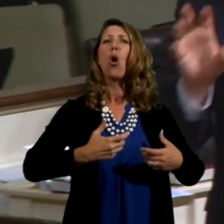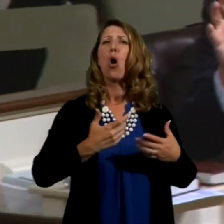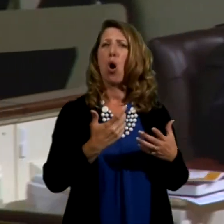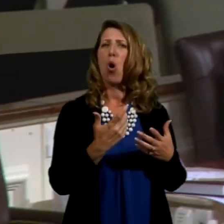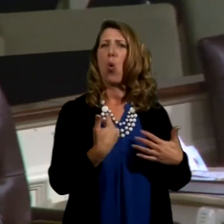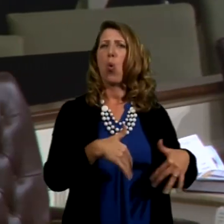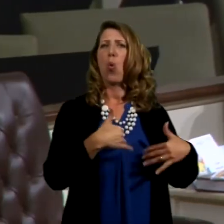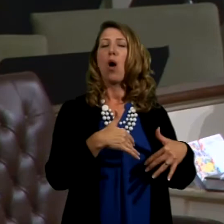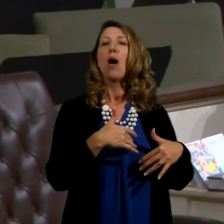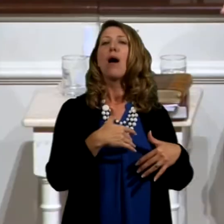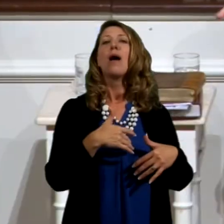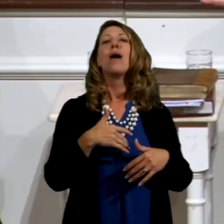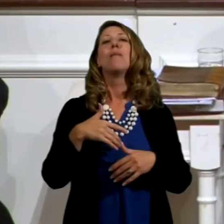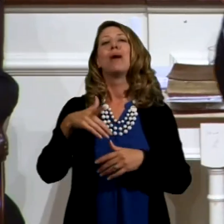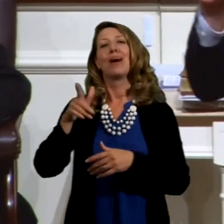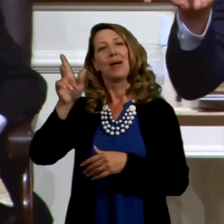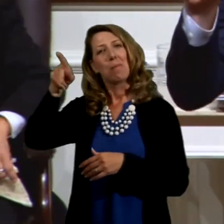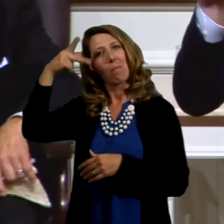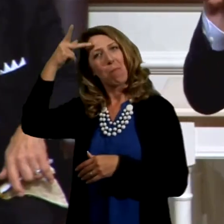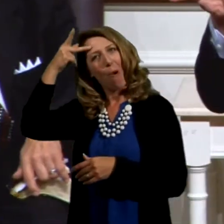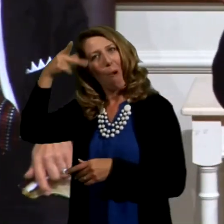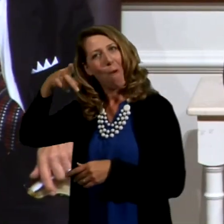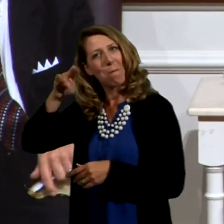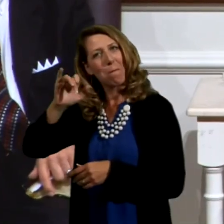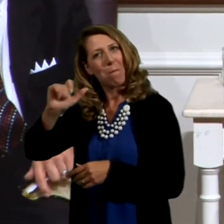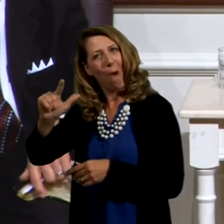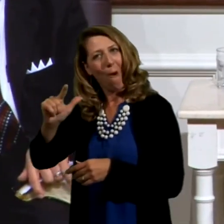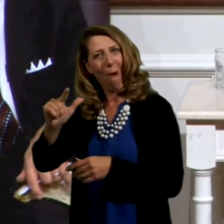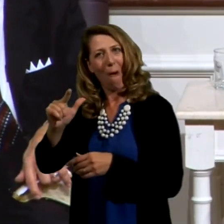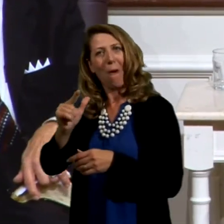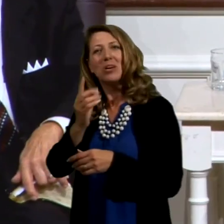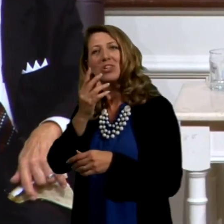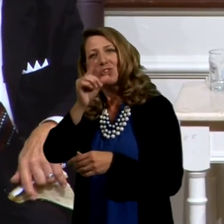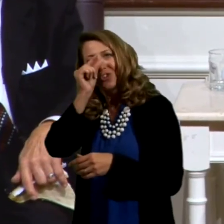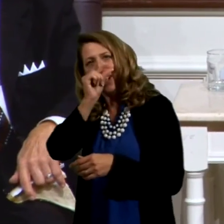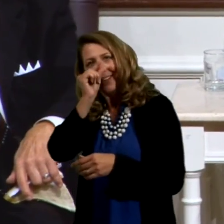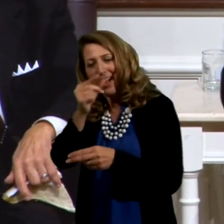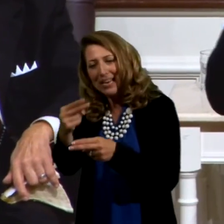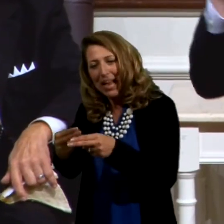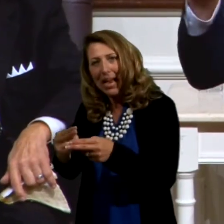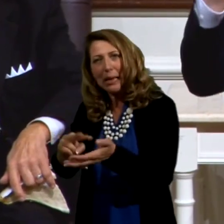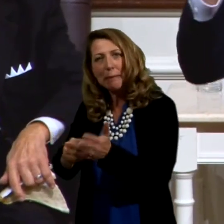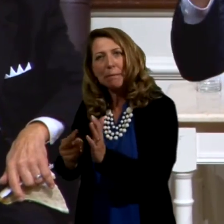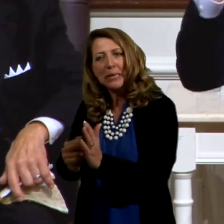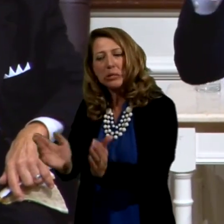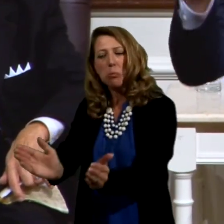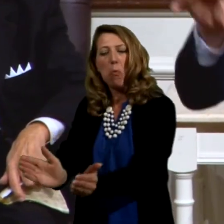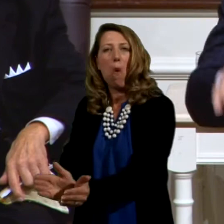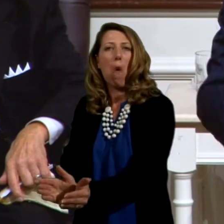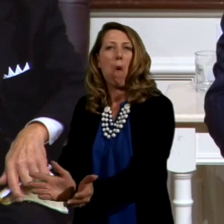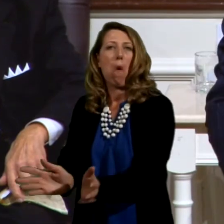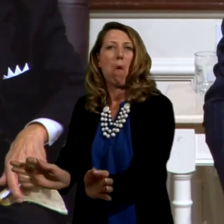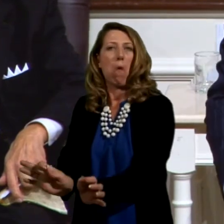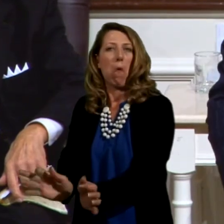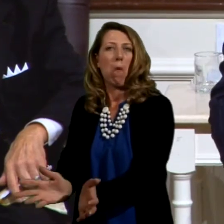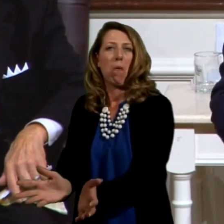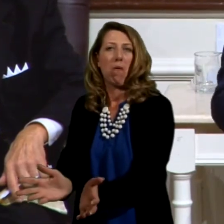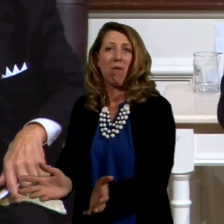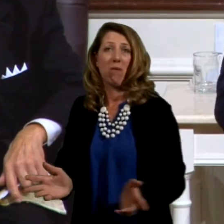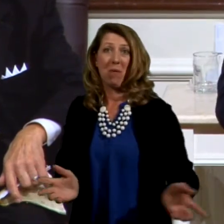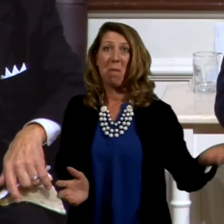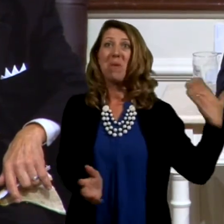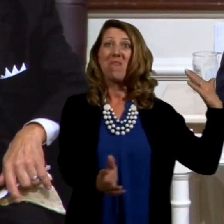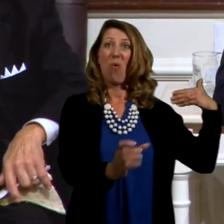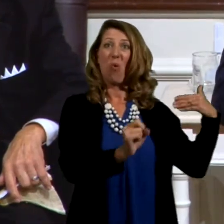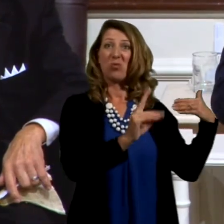Paul is a Gentile name, and it means little, small, not necessarily that strong, valiant man he